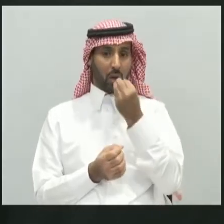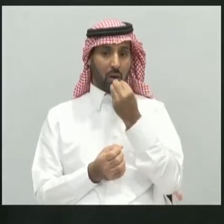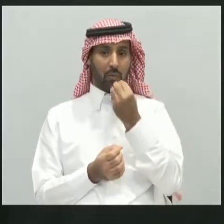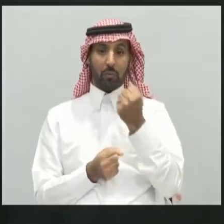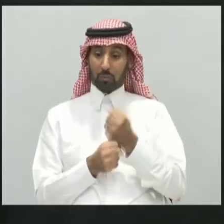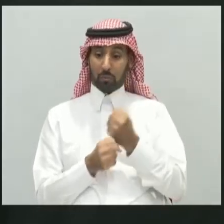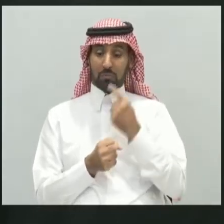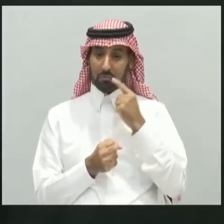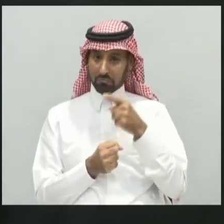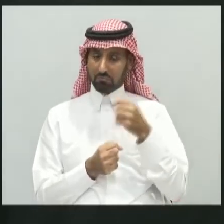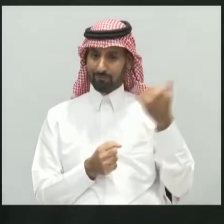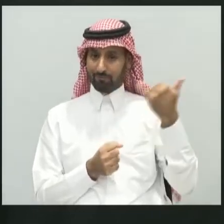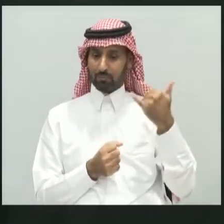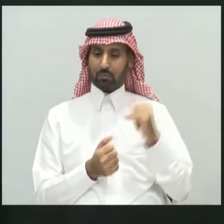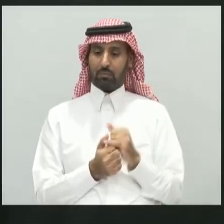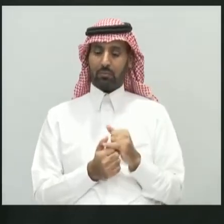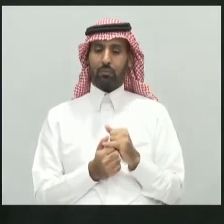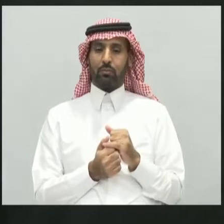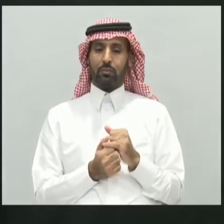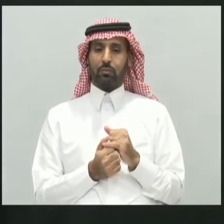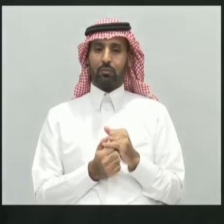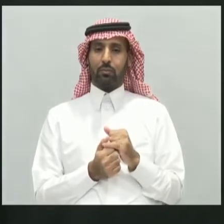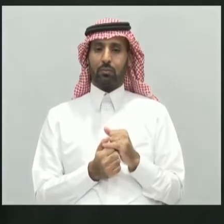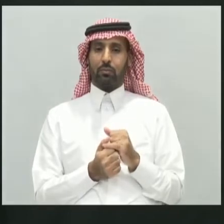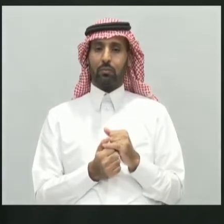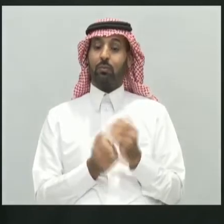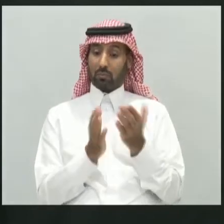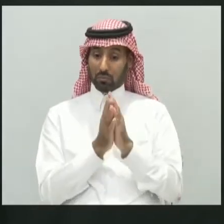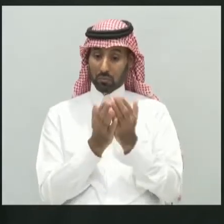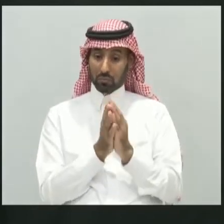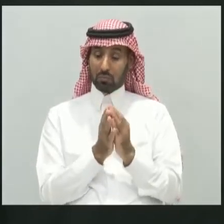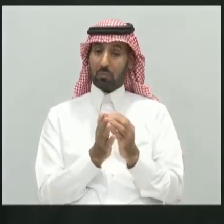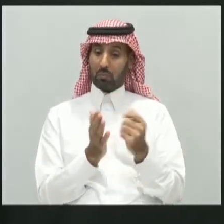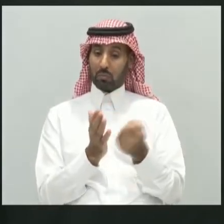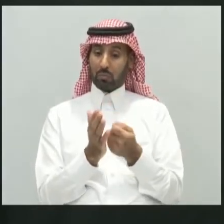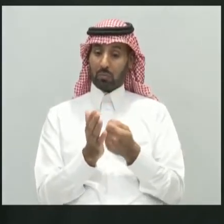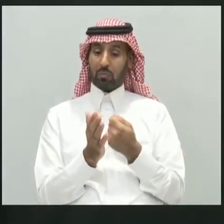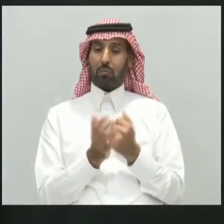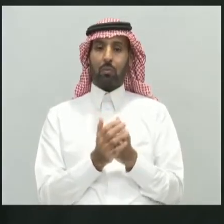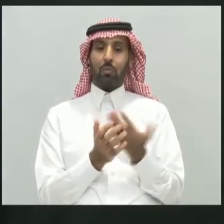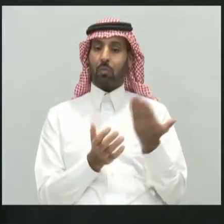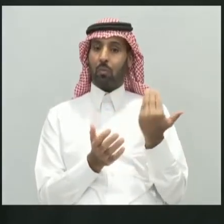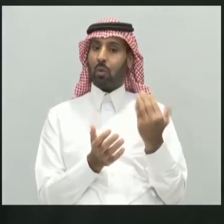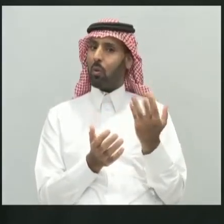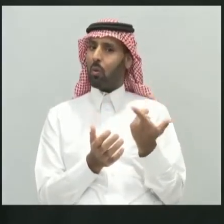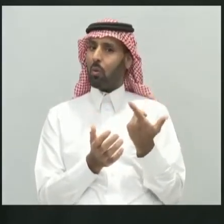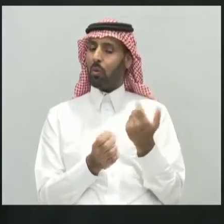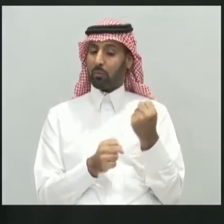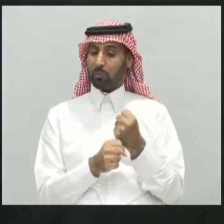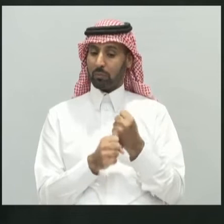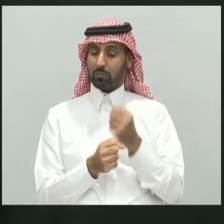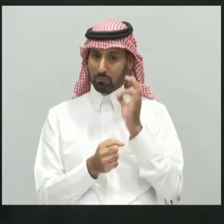more important than the doer. The book was written. We're focusing on the action,